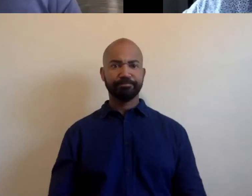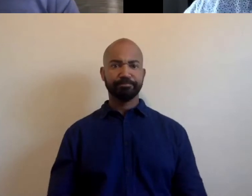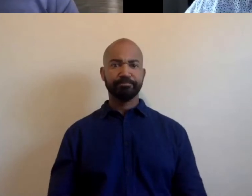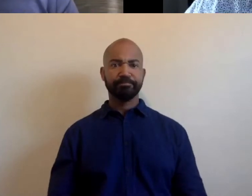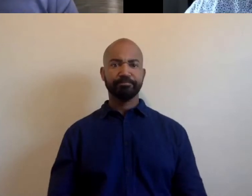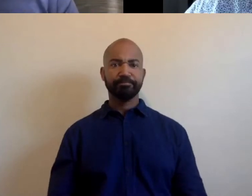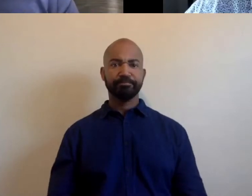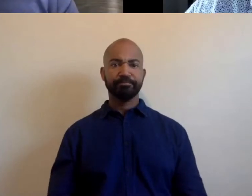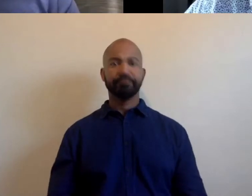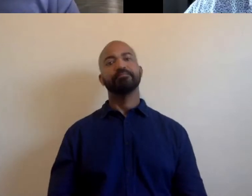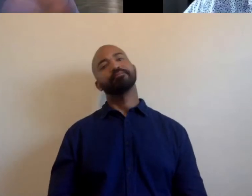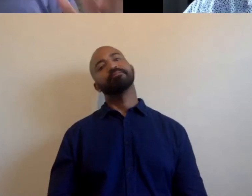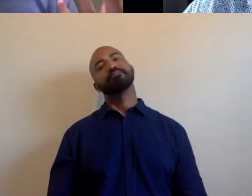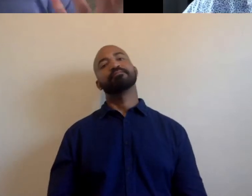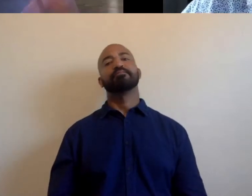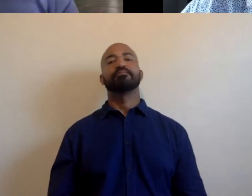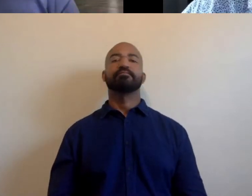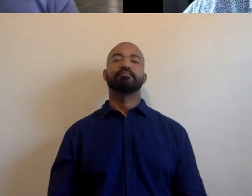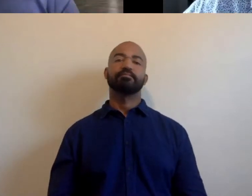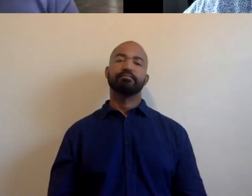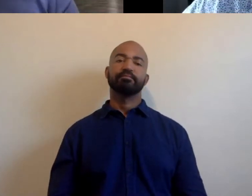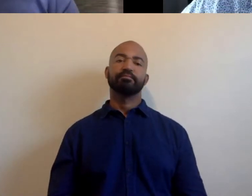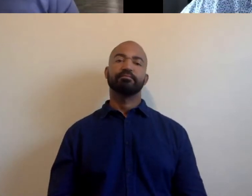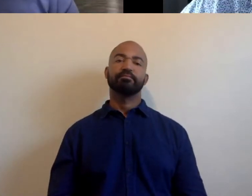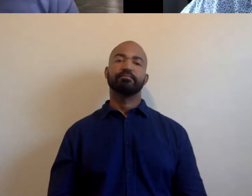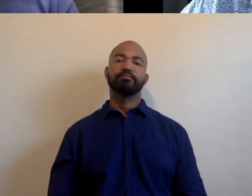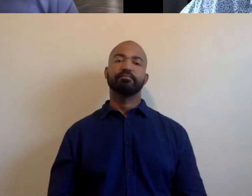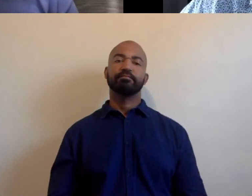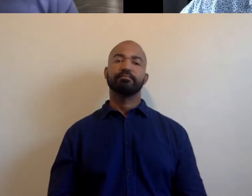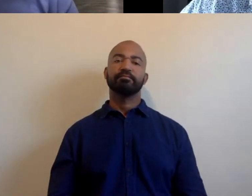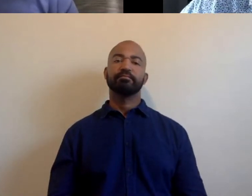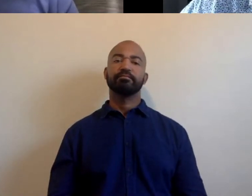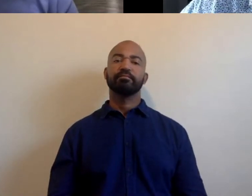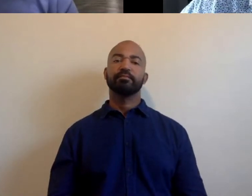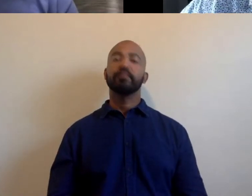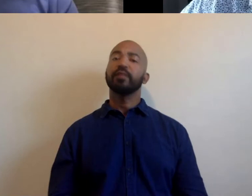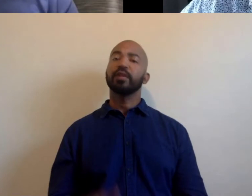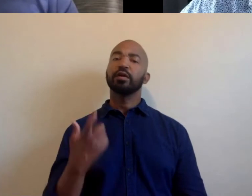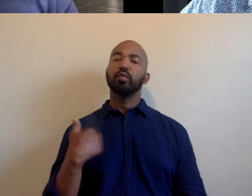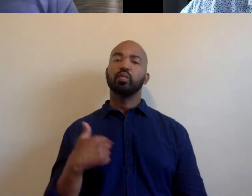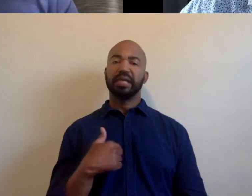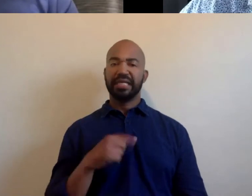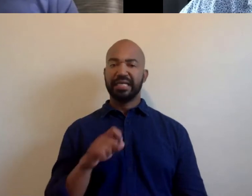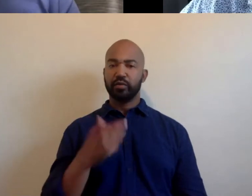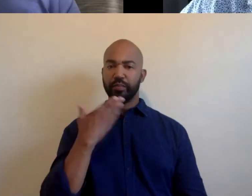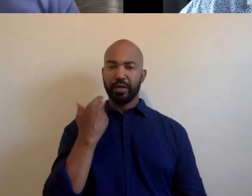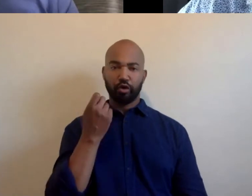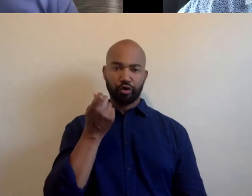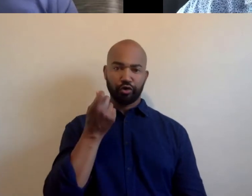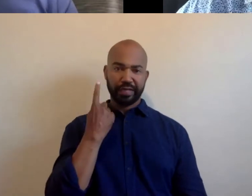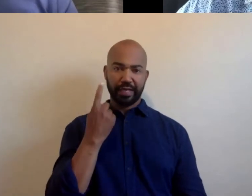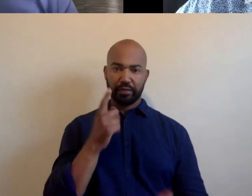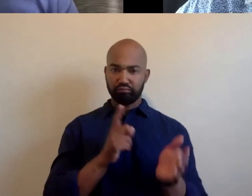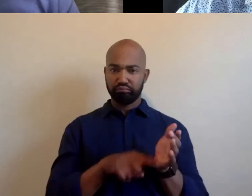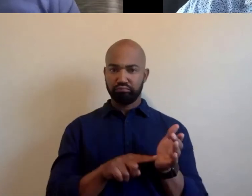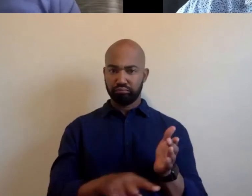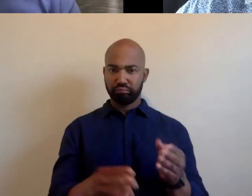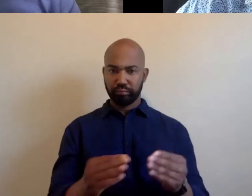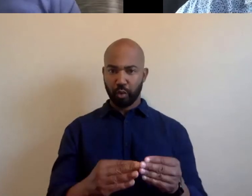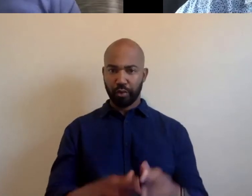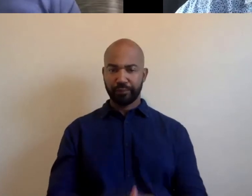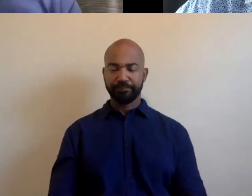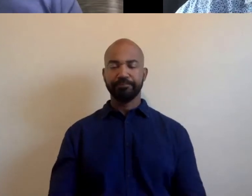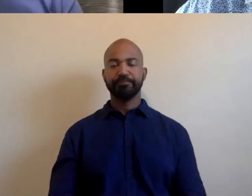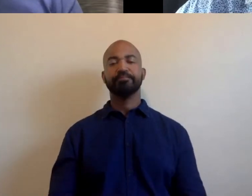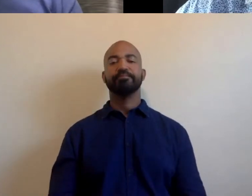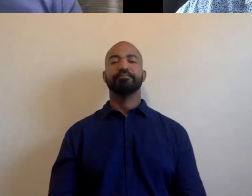I think there's an opportunity, and that we need to get to know and better understand. When it comes